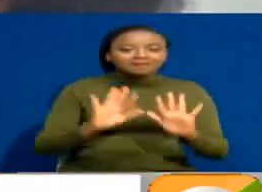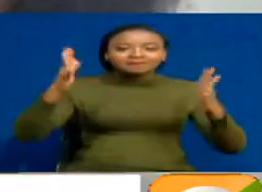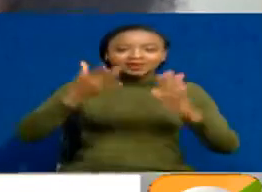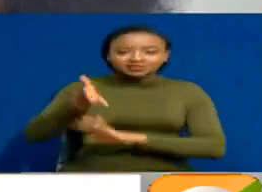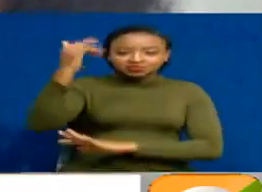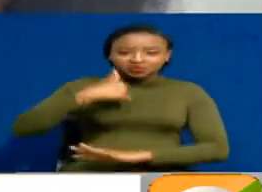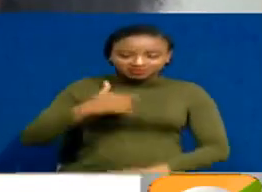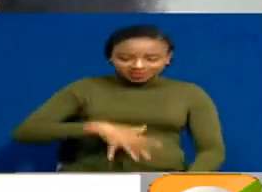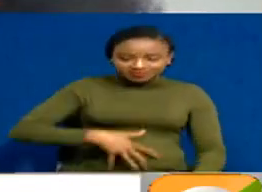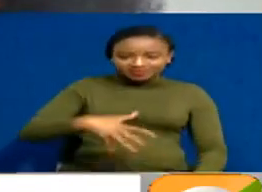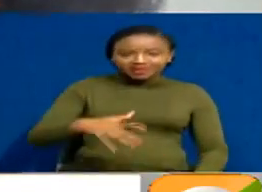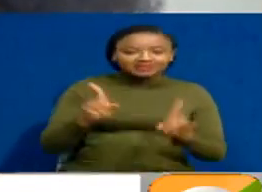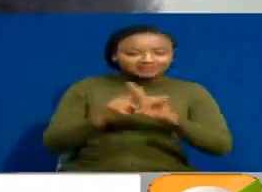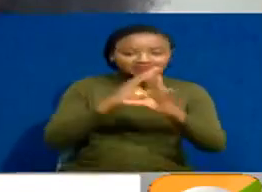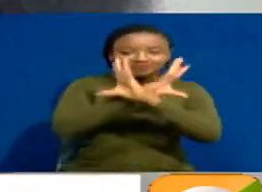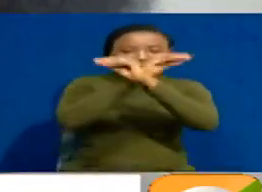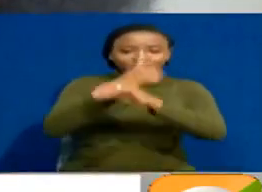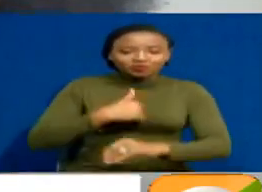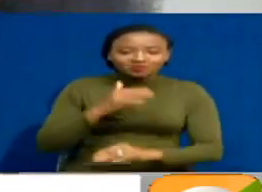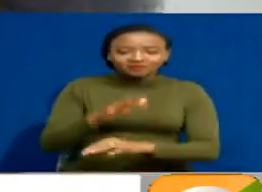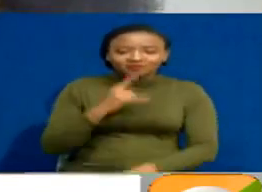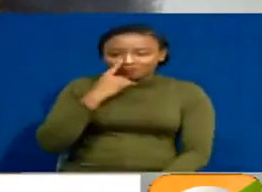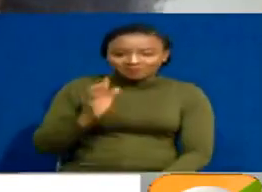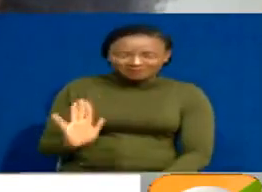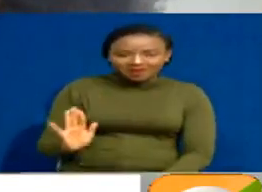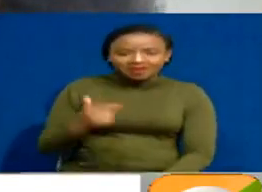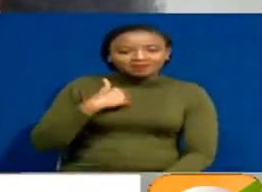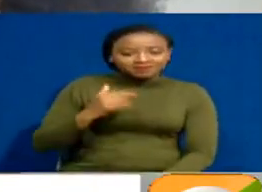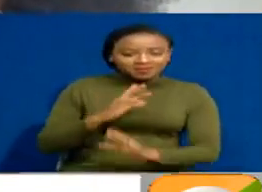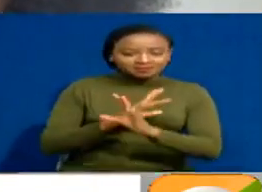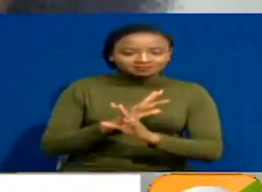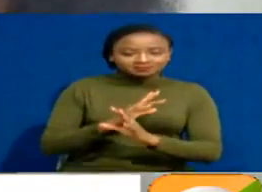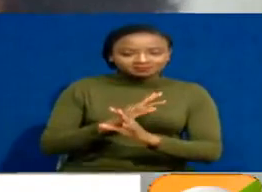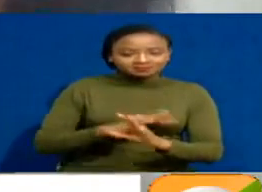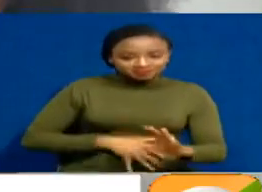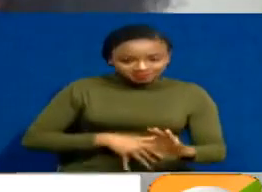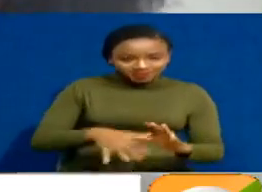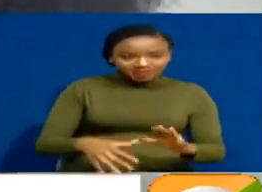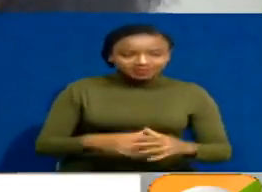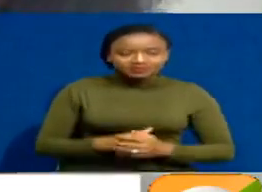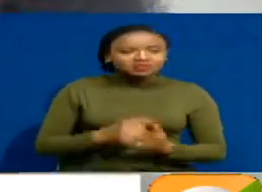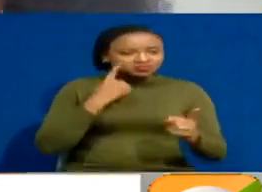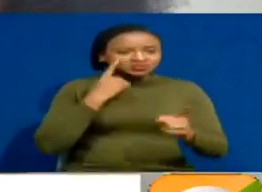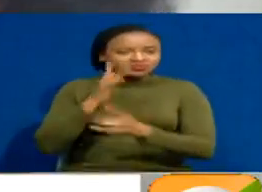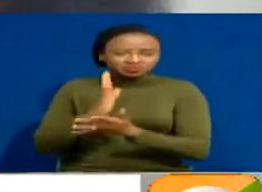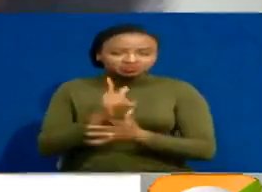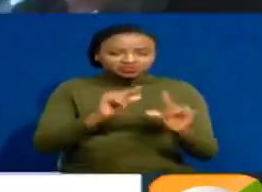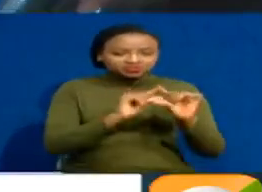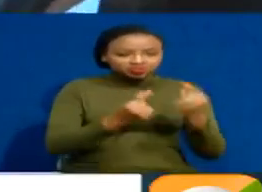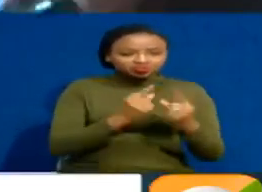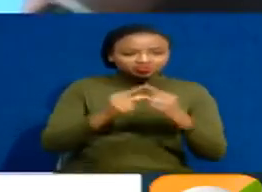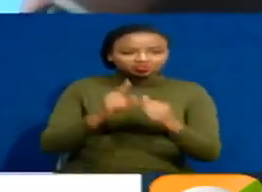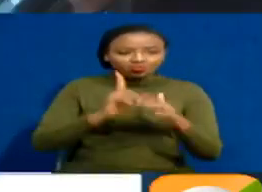even pregnant. She even video called me from where she is. And there's a lot of success with the groups. Like hata